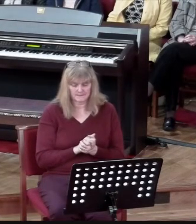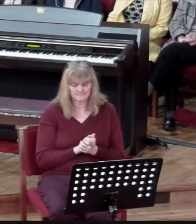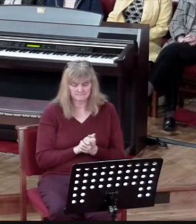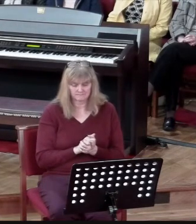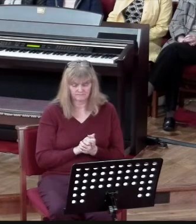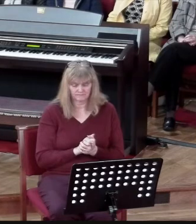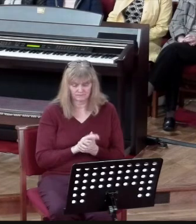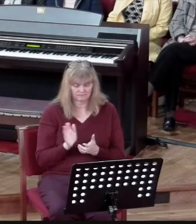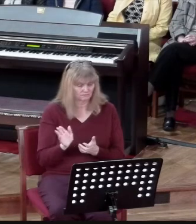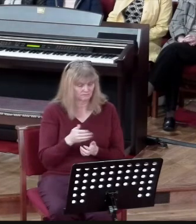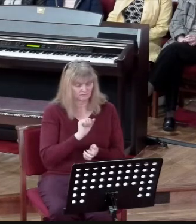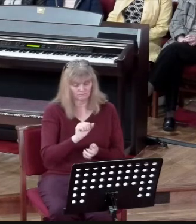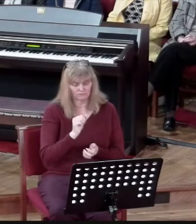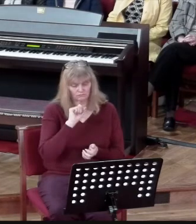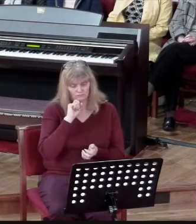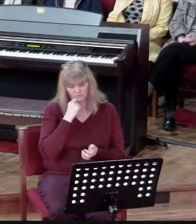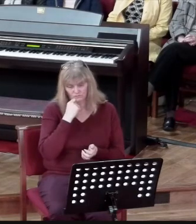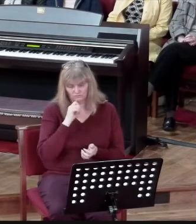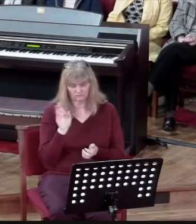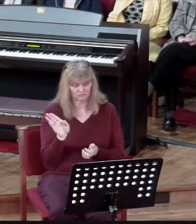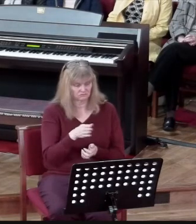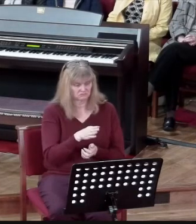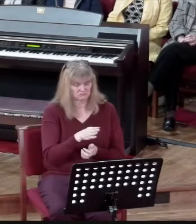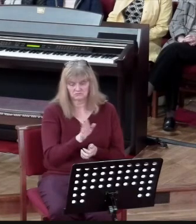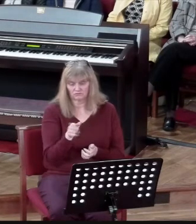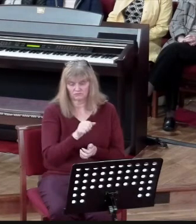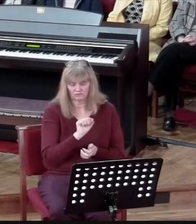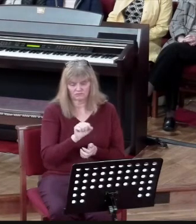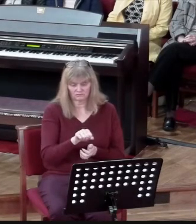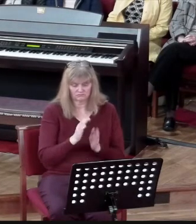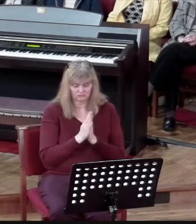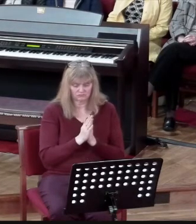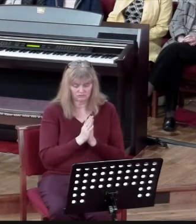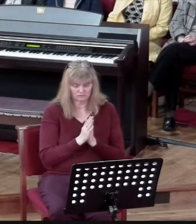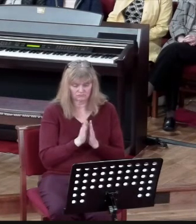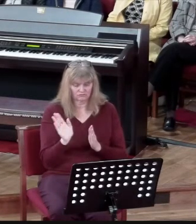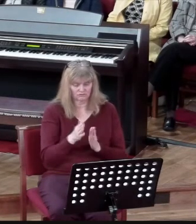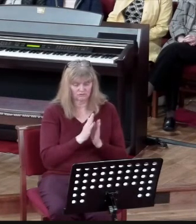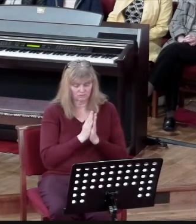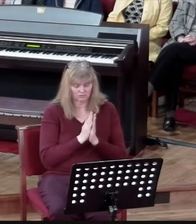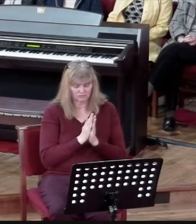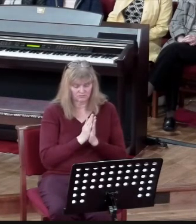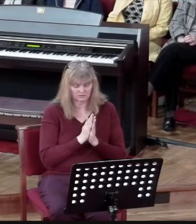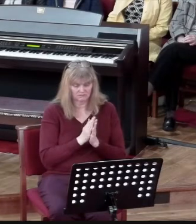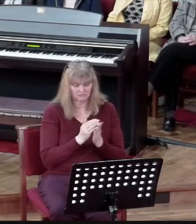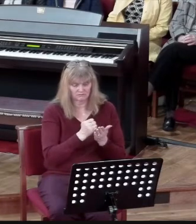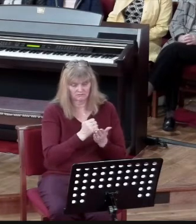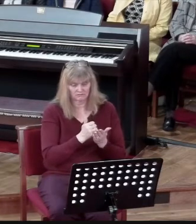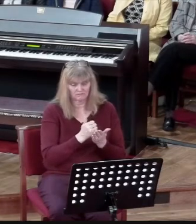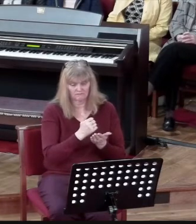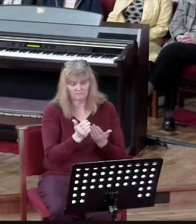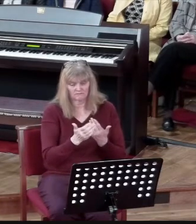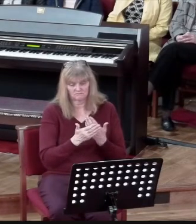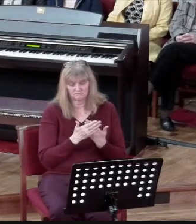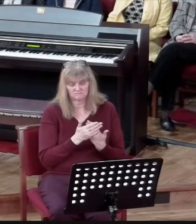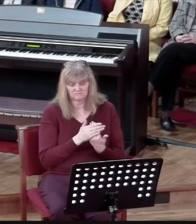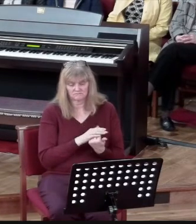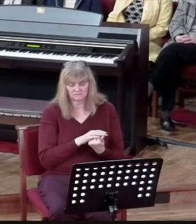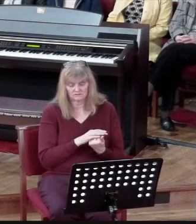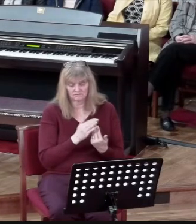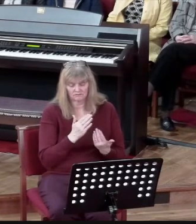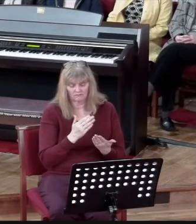word like prayer, because prayer is just seeking God's face for all that we do, admitting our dependence upon him